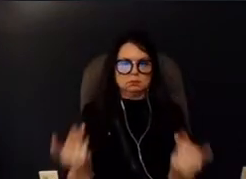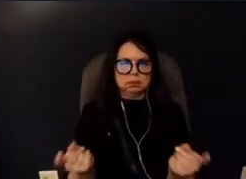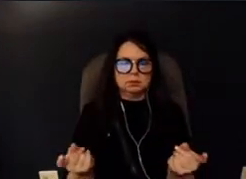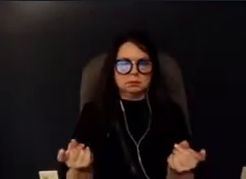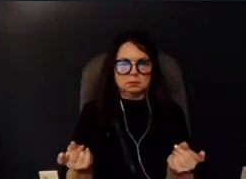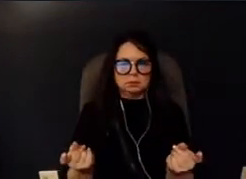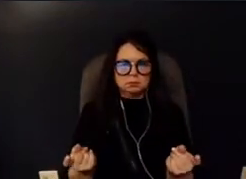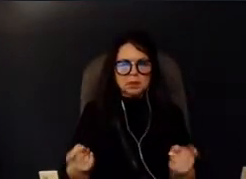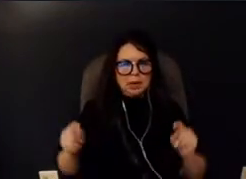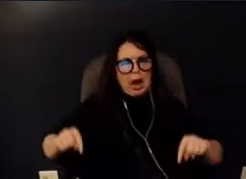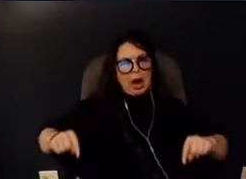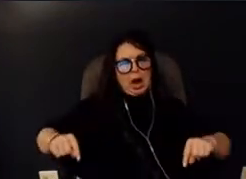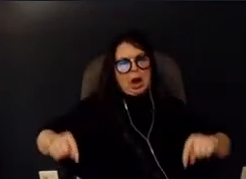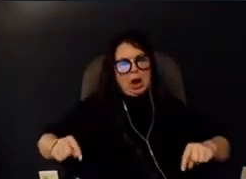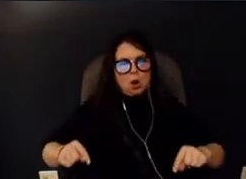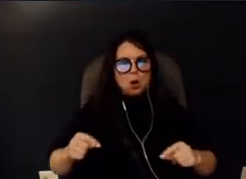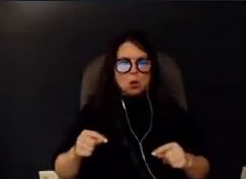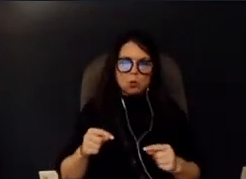this instant kind of